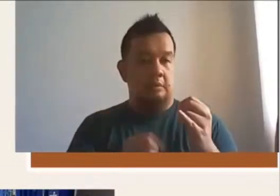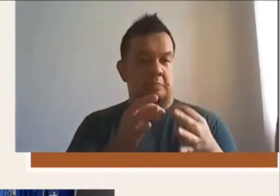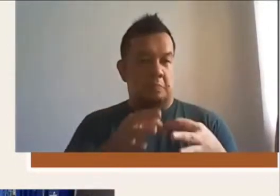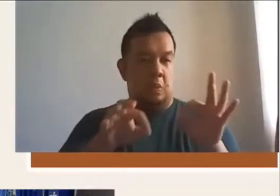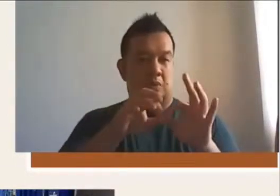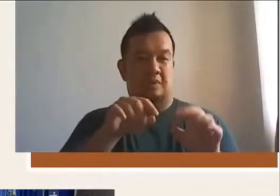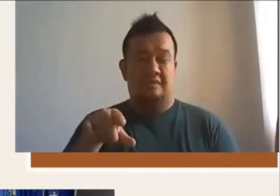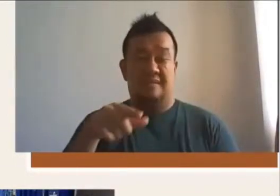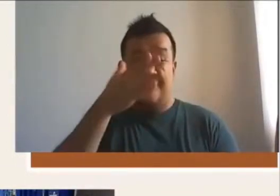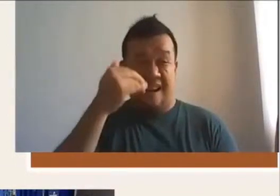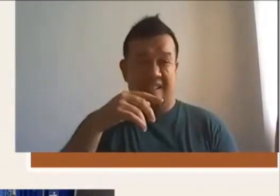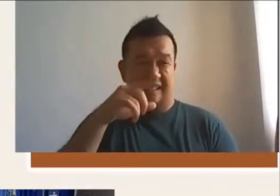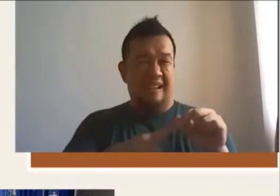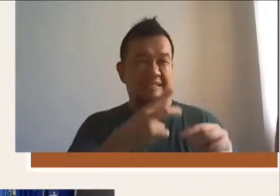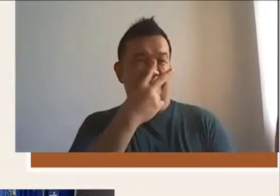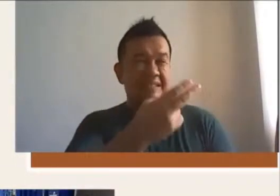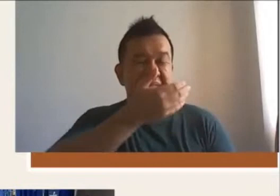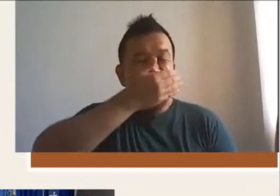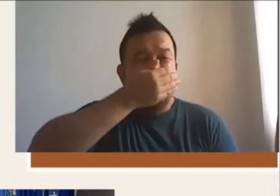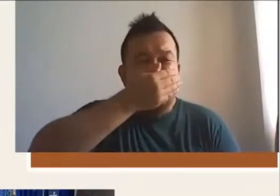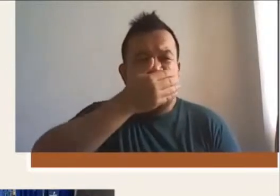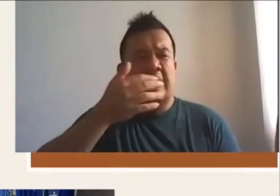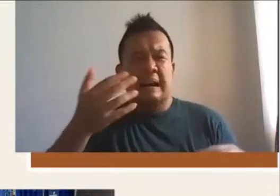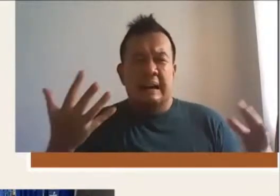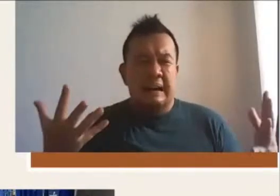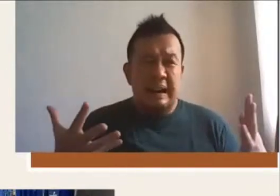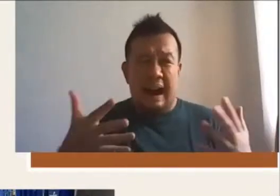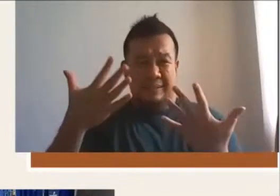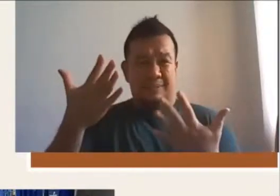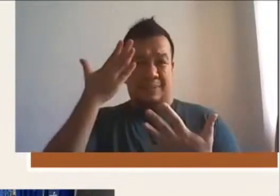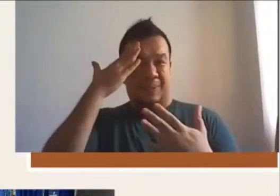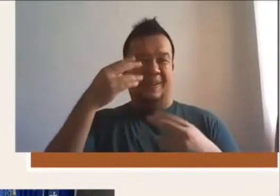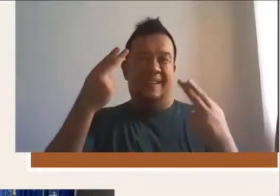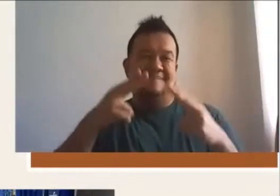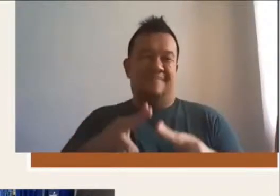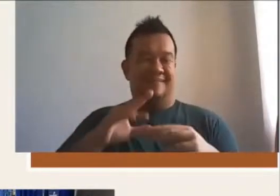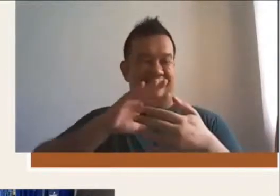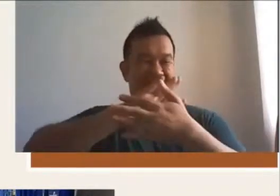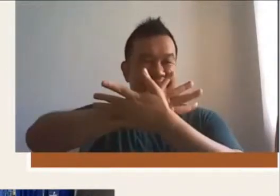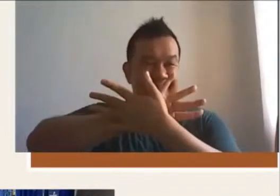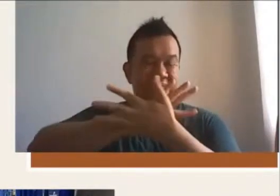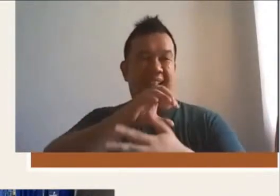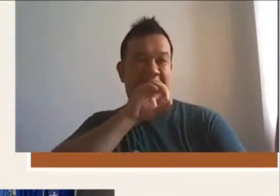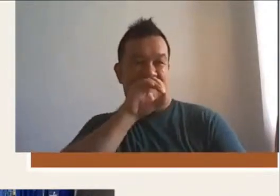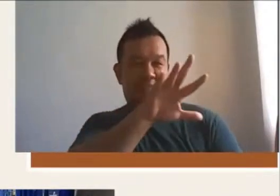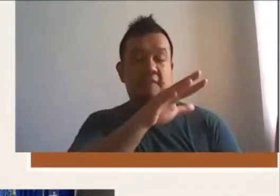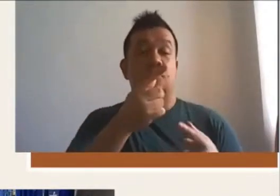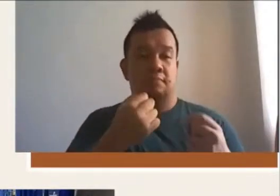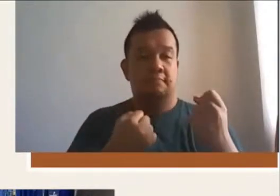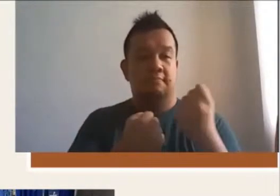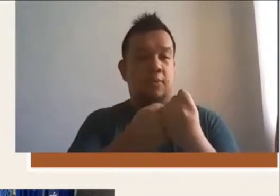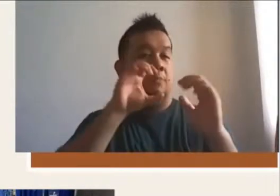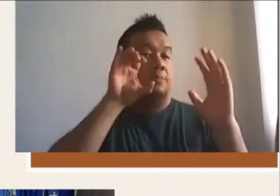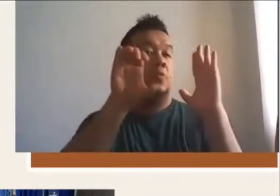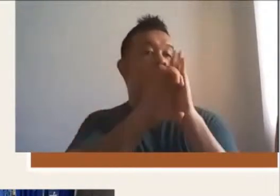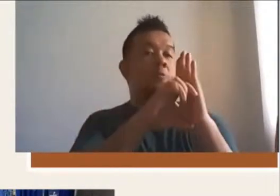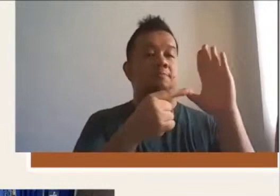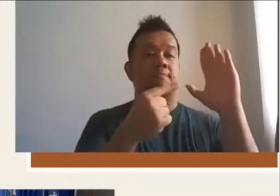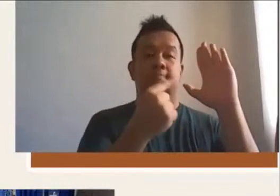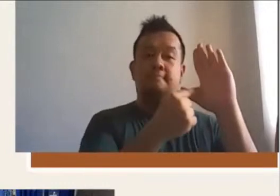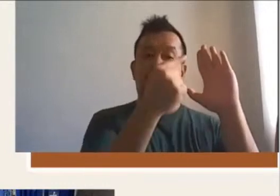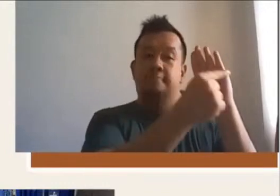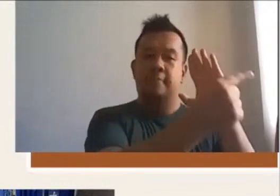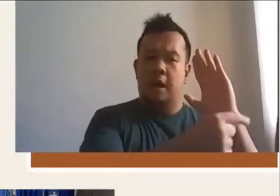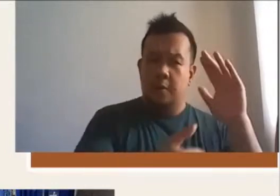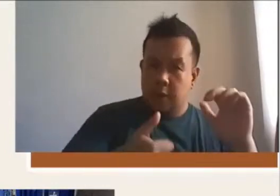mask, syempre because of what happened, the virus and all. So we can actually show pictures or icons that would assist the deaf person